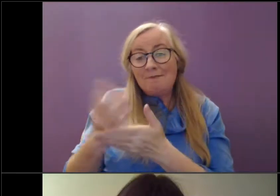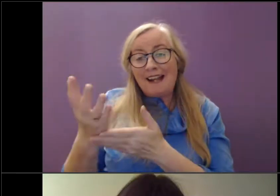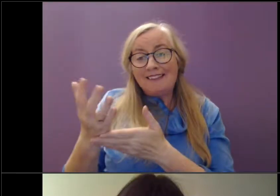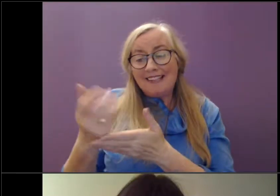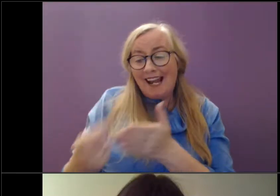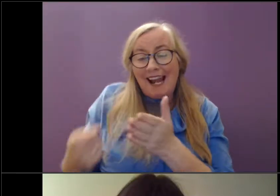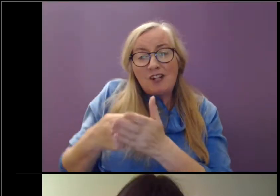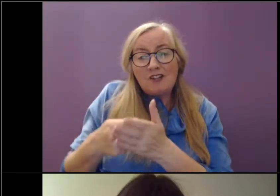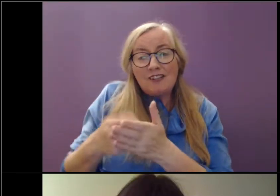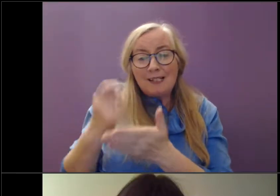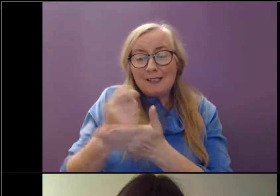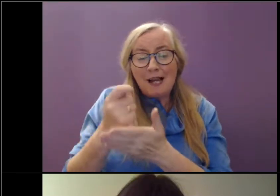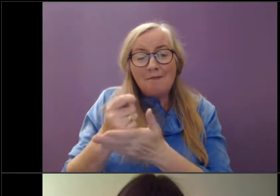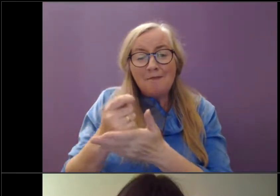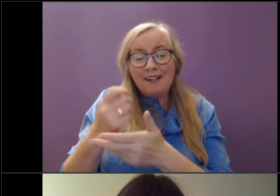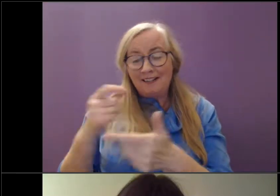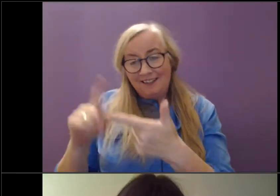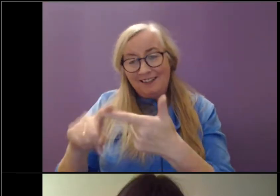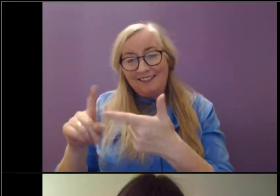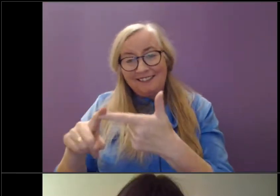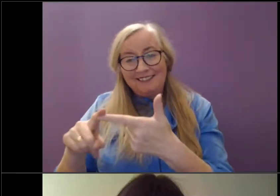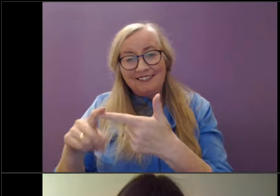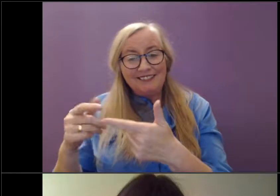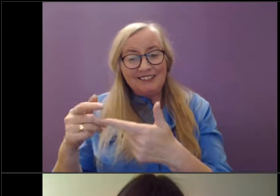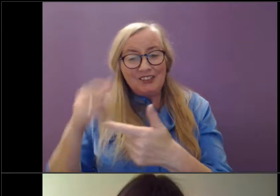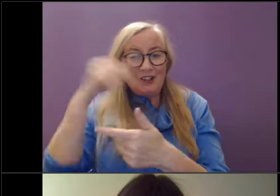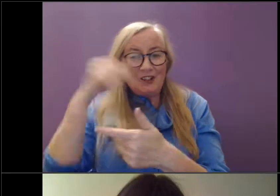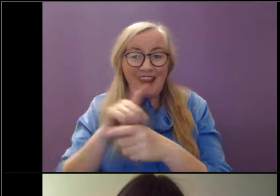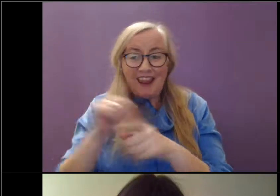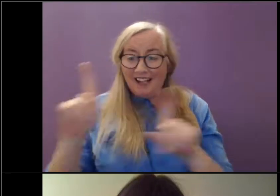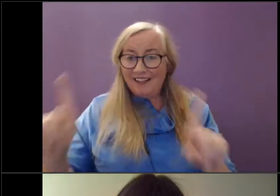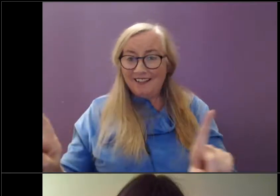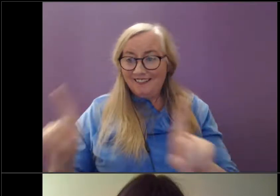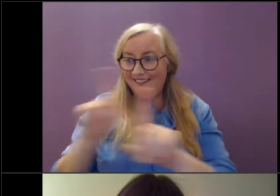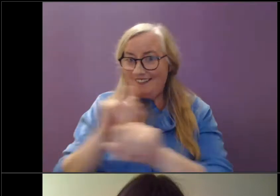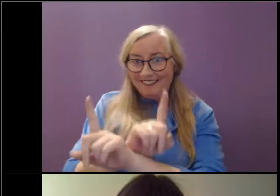time with my younger son on a Sunday, and we're going to do it vice versa,